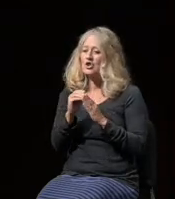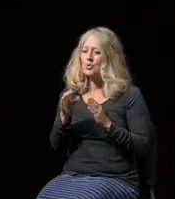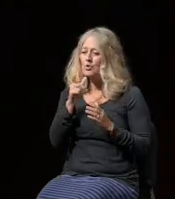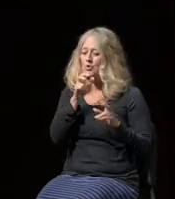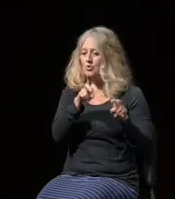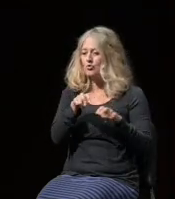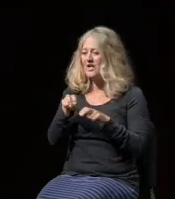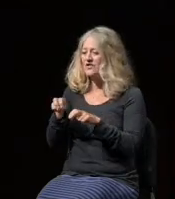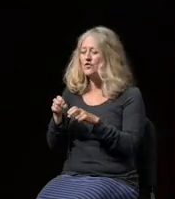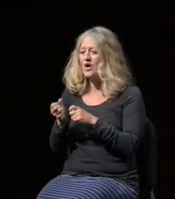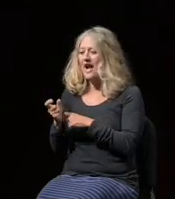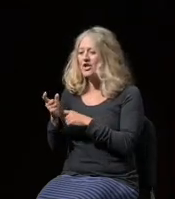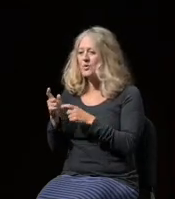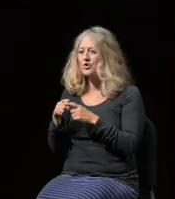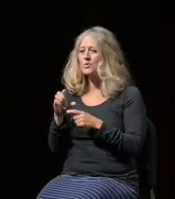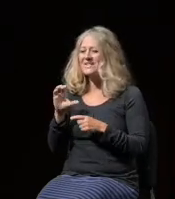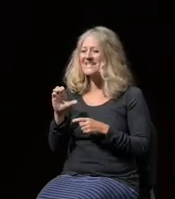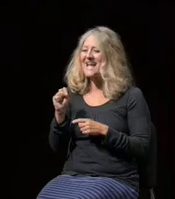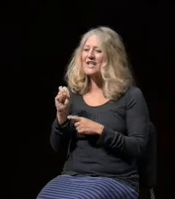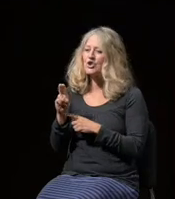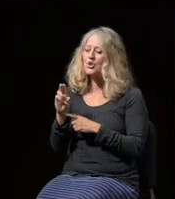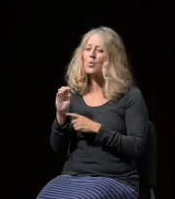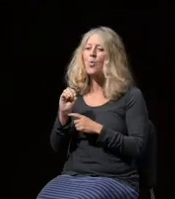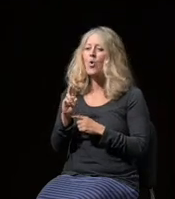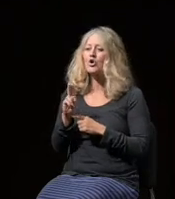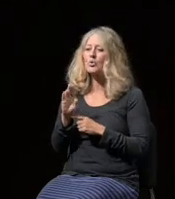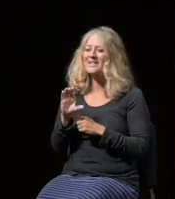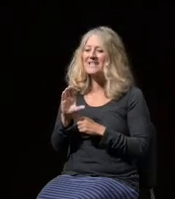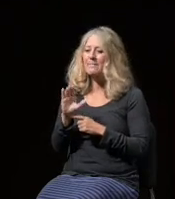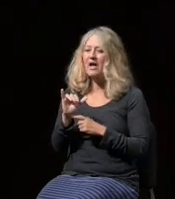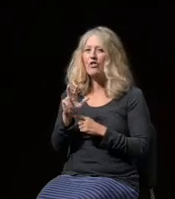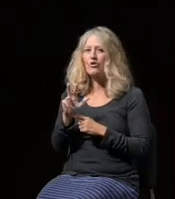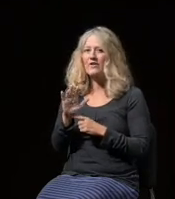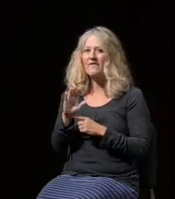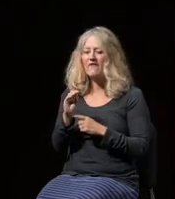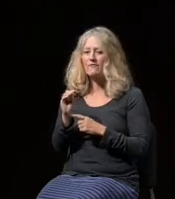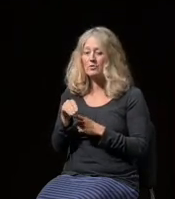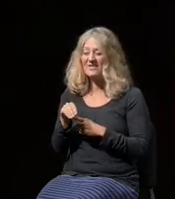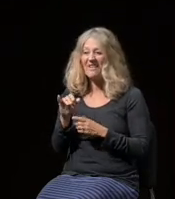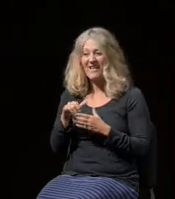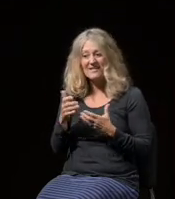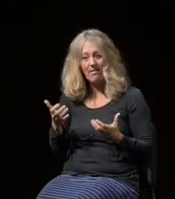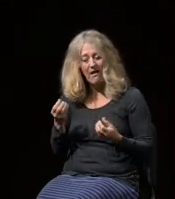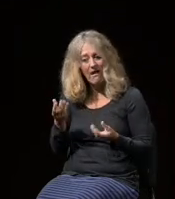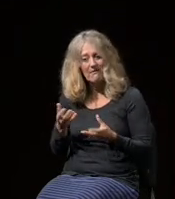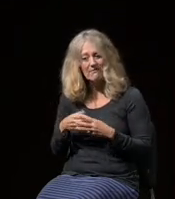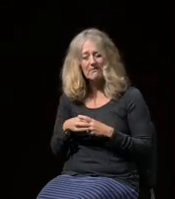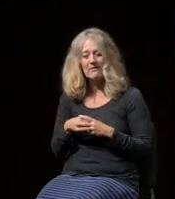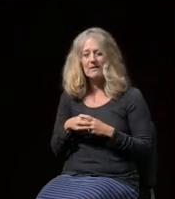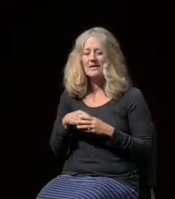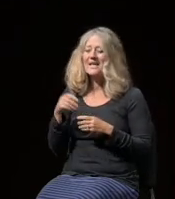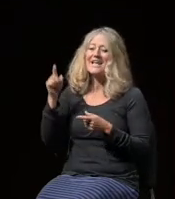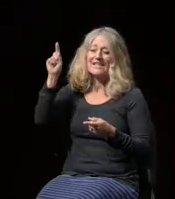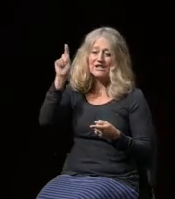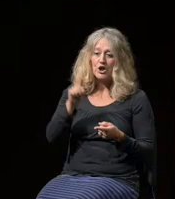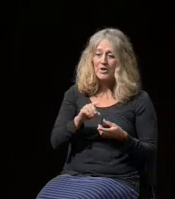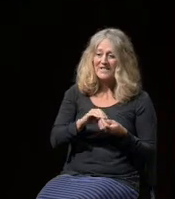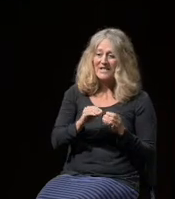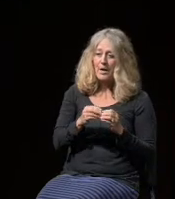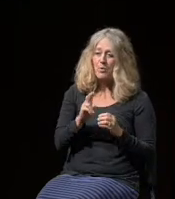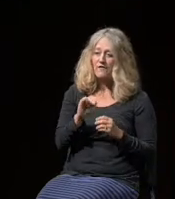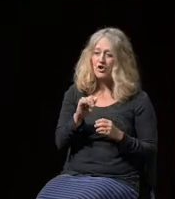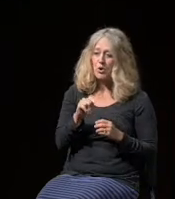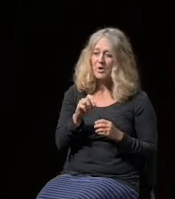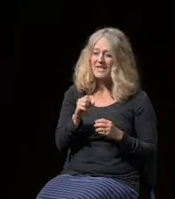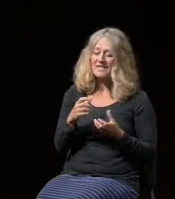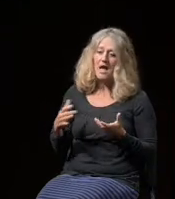transferred each year to the CSU or UC by 35%. That's a lot. Decrease the number of units